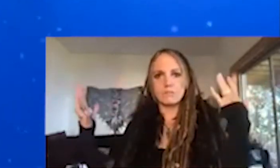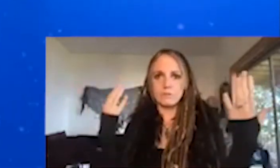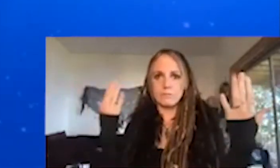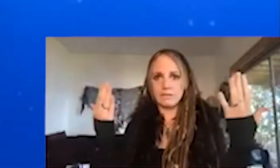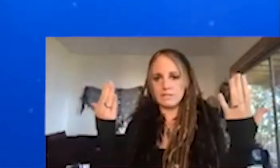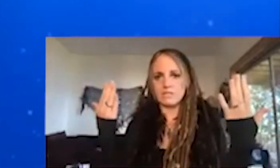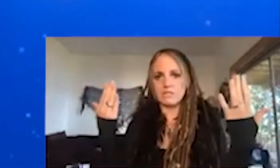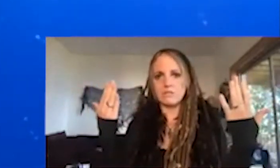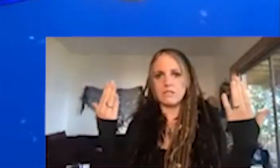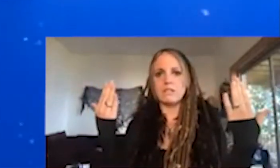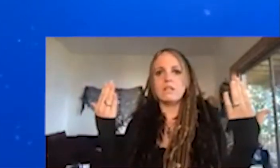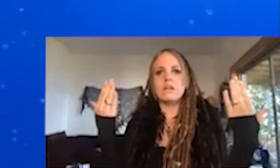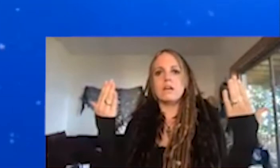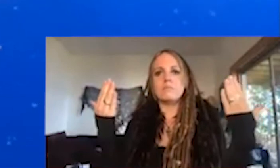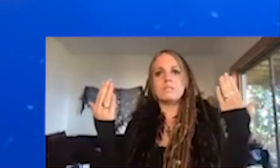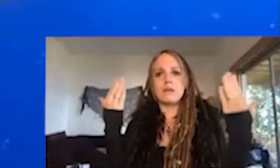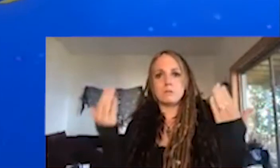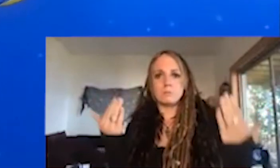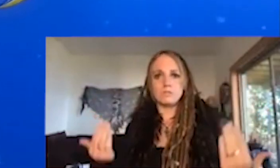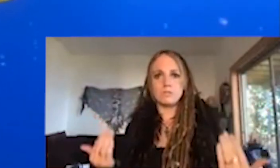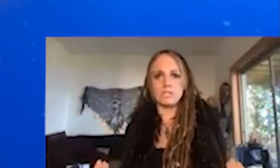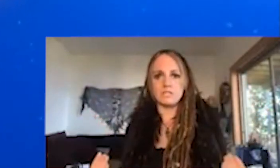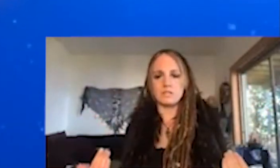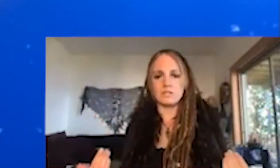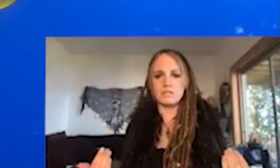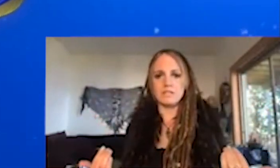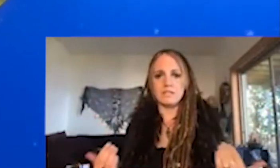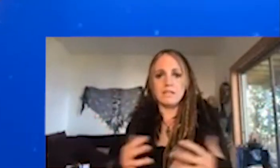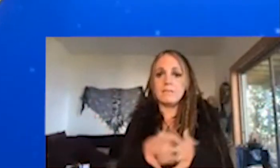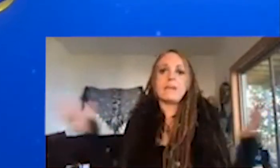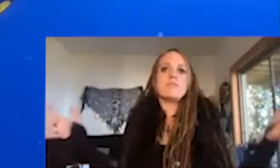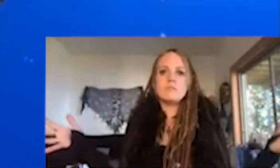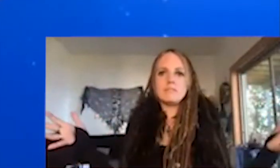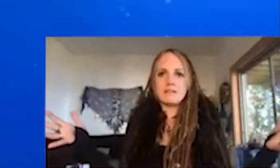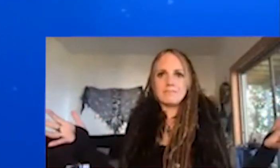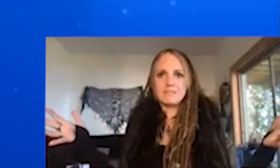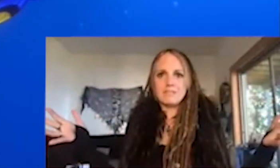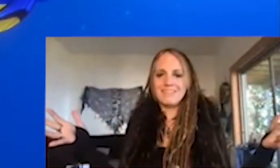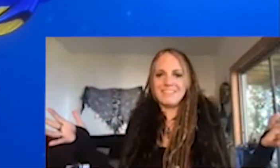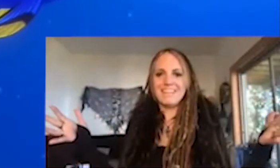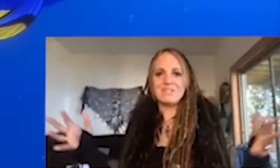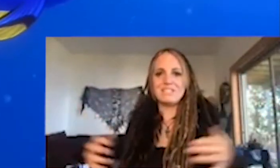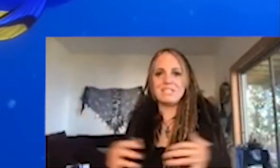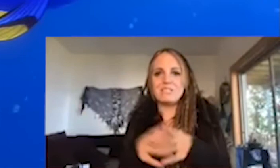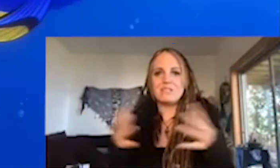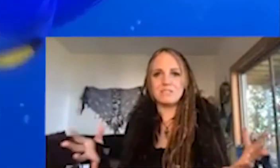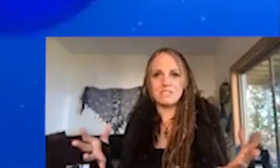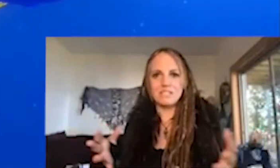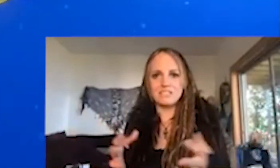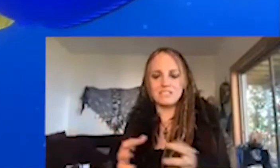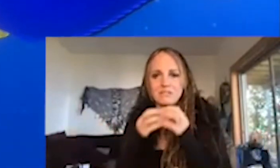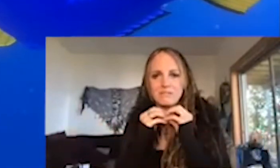blue and pink, pay attention to it here. You will see how its proportion changes across the scene. Now we have no set. So as a cinematographer,